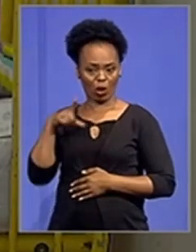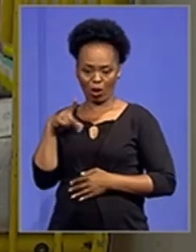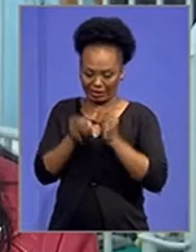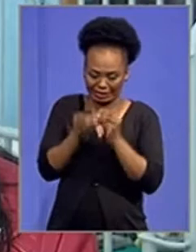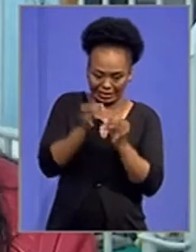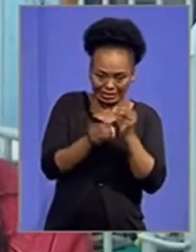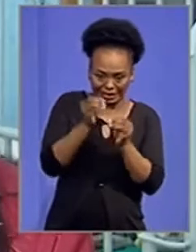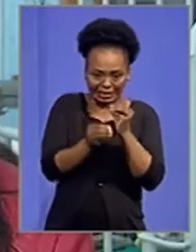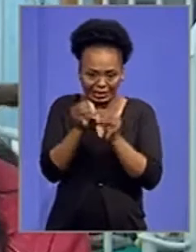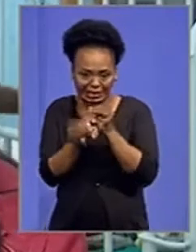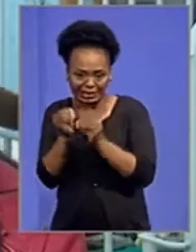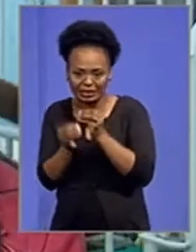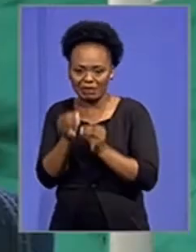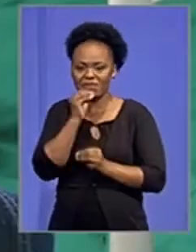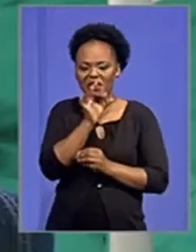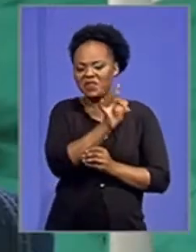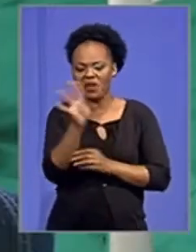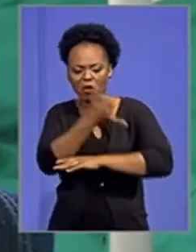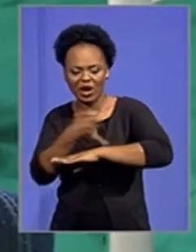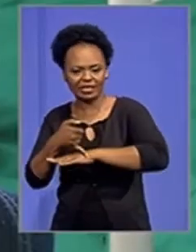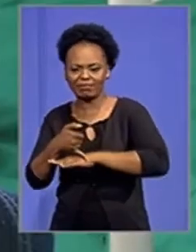just making one operation.